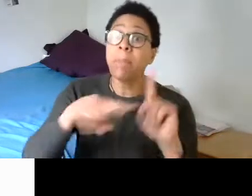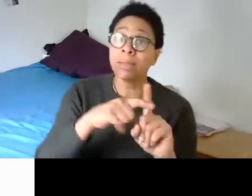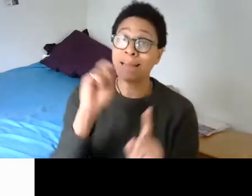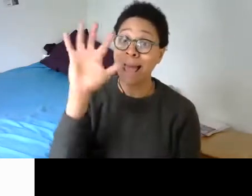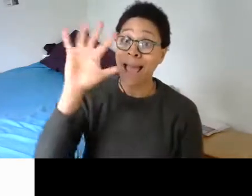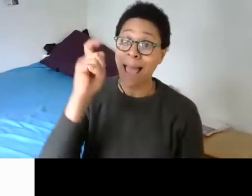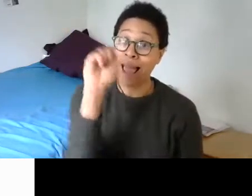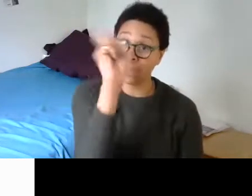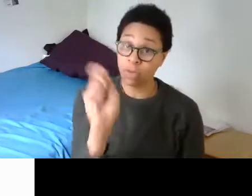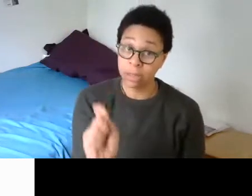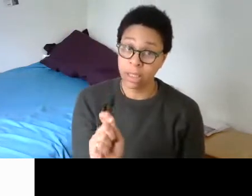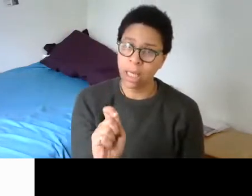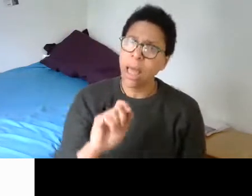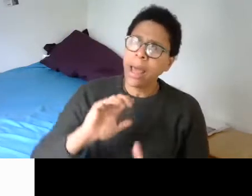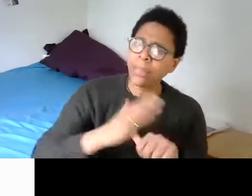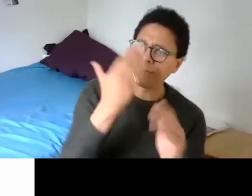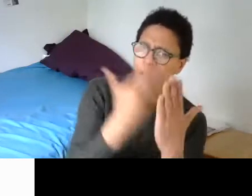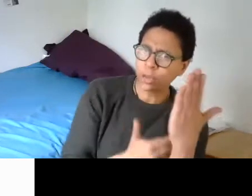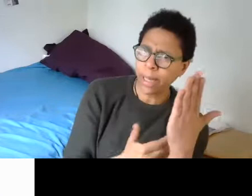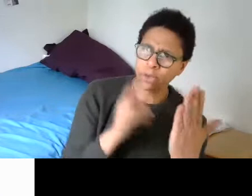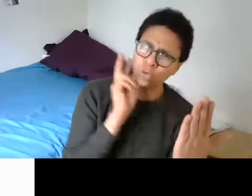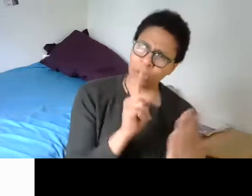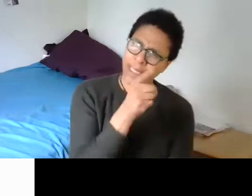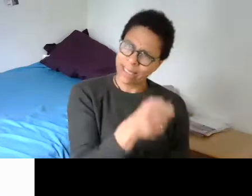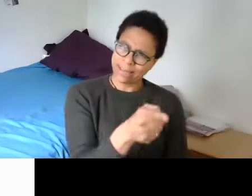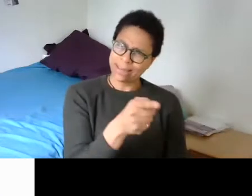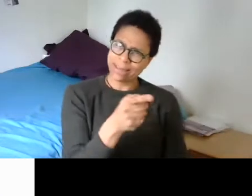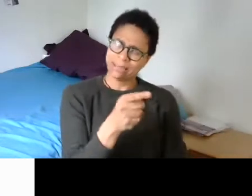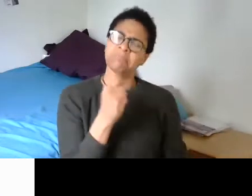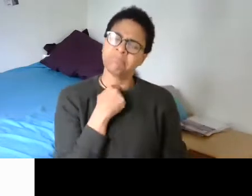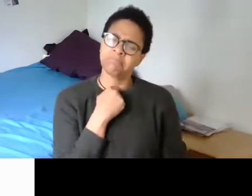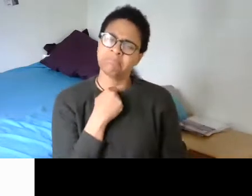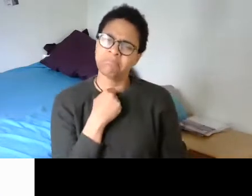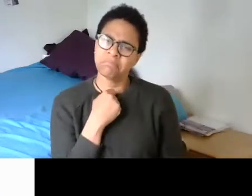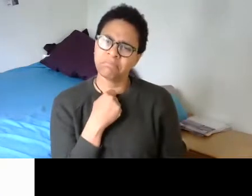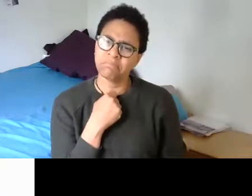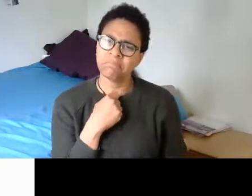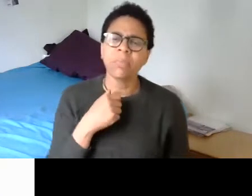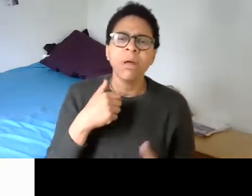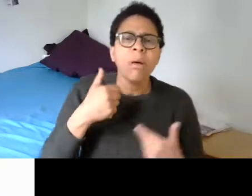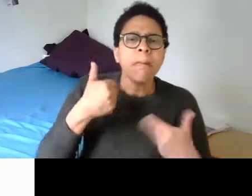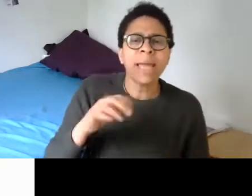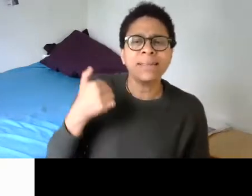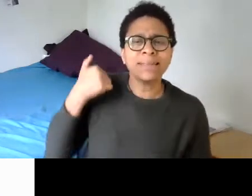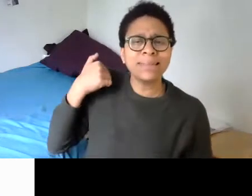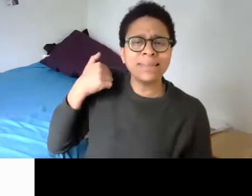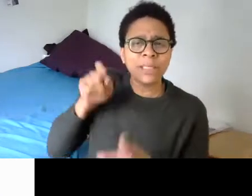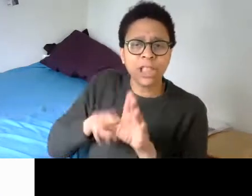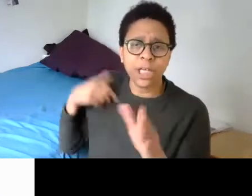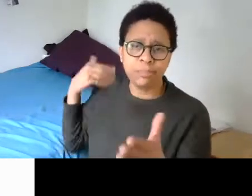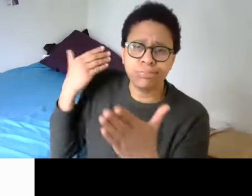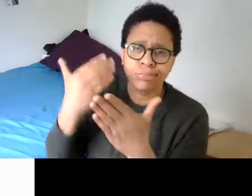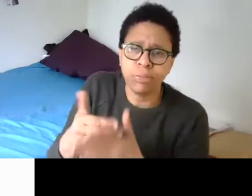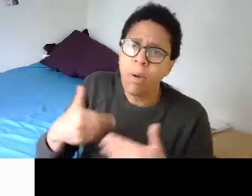come across this intriguing statement written by the previous owner. Whereas for about 6 years past, I have been grievously tormented